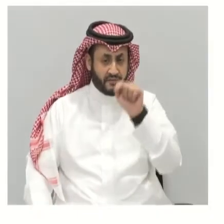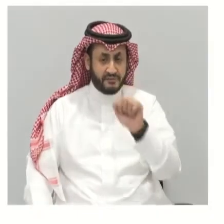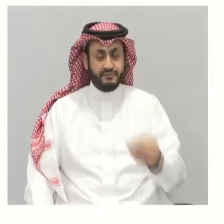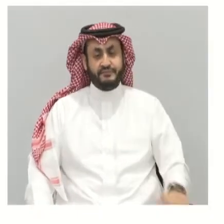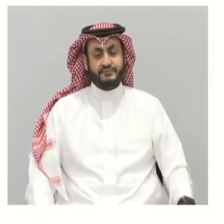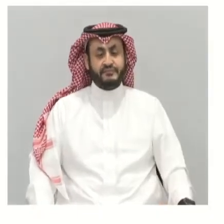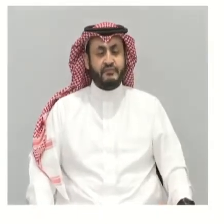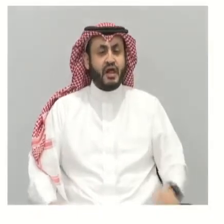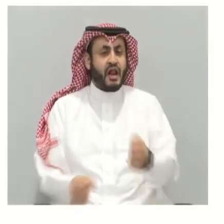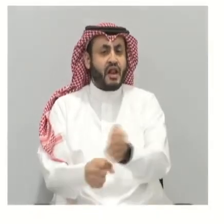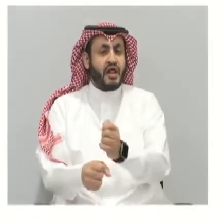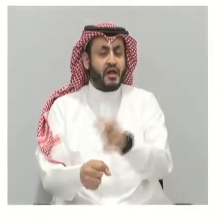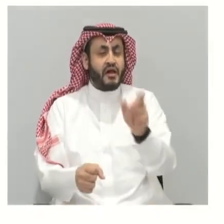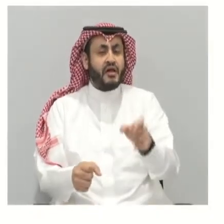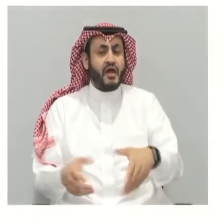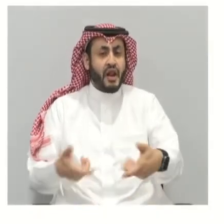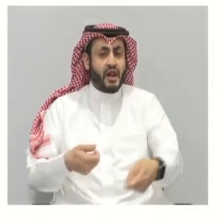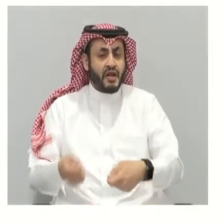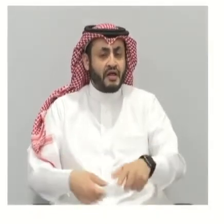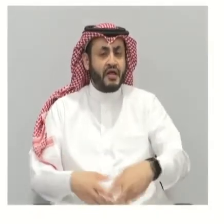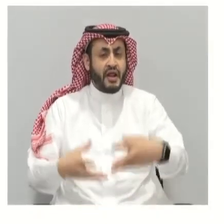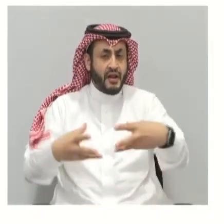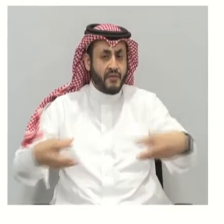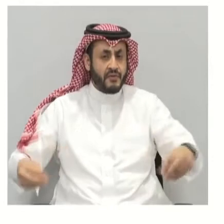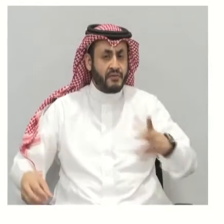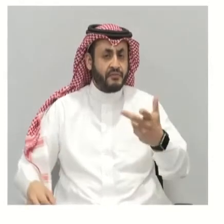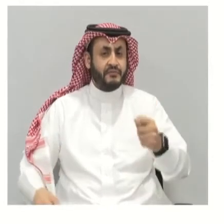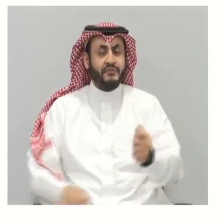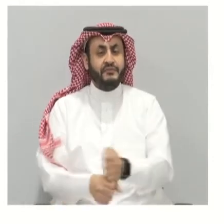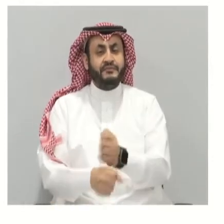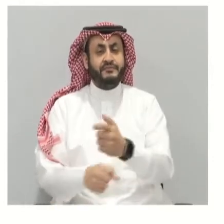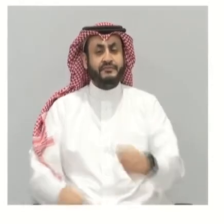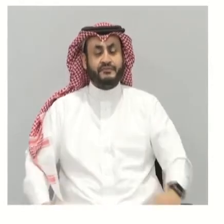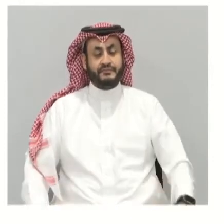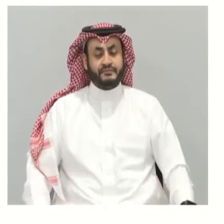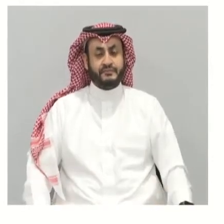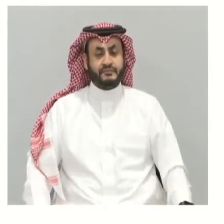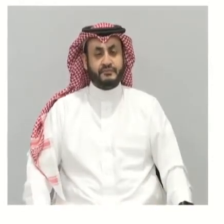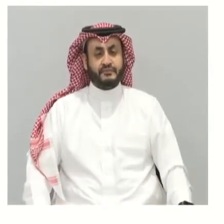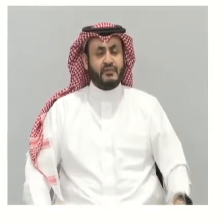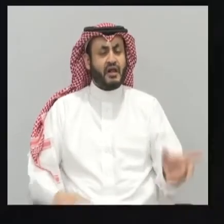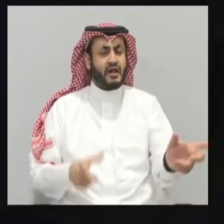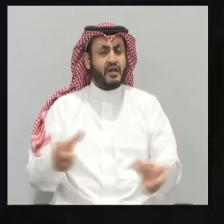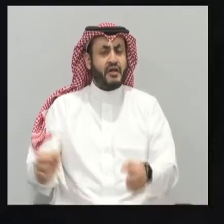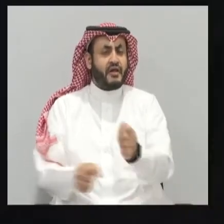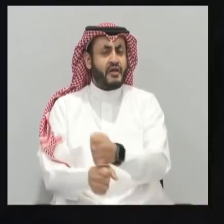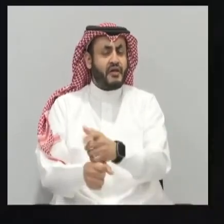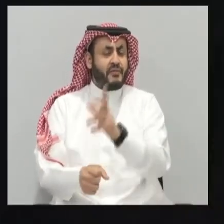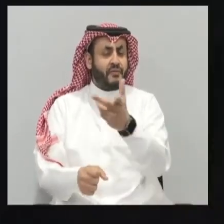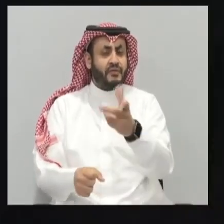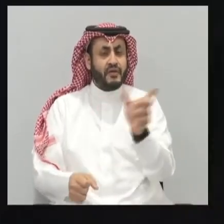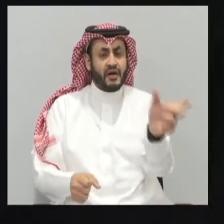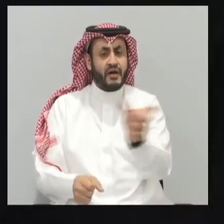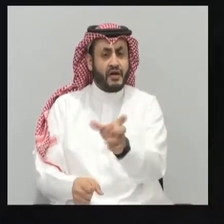people doing in the mall on the weekend? So what are some of the activities that were mentioned in the